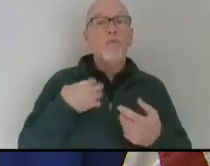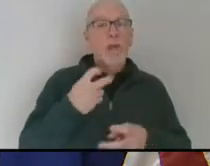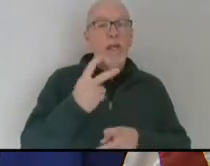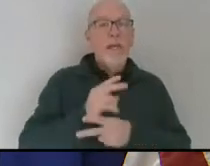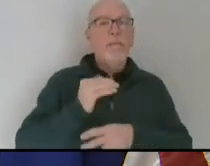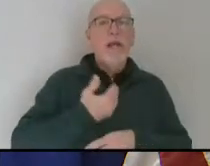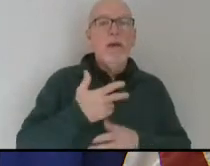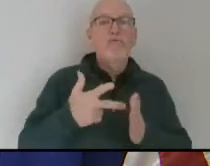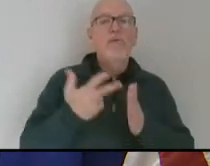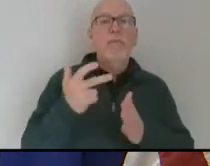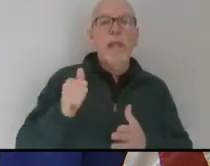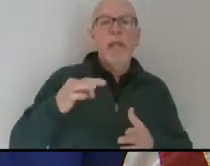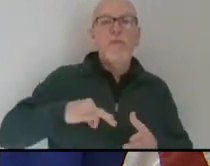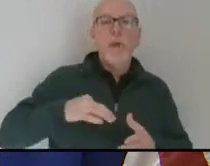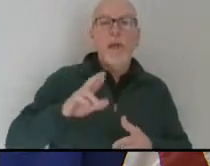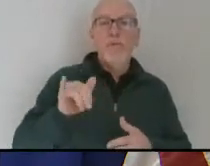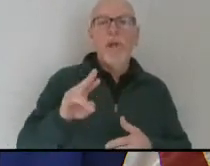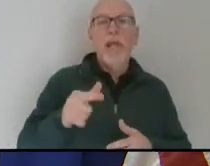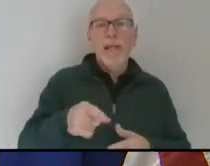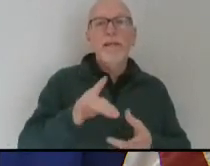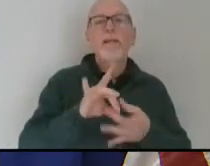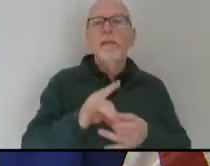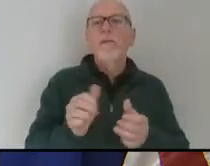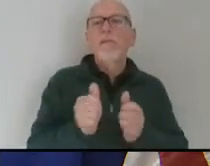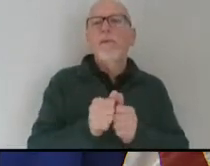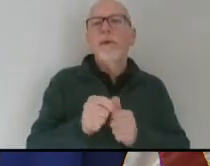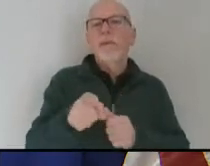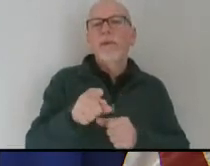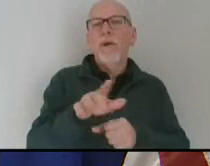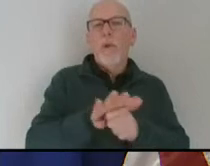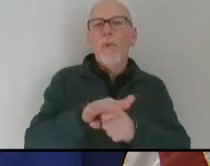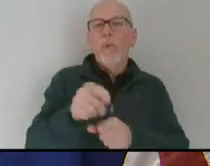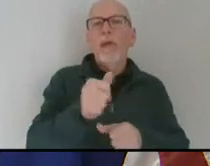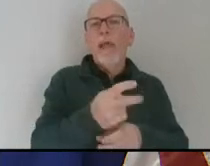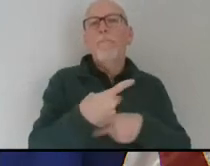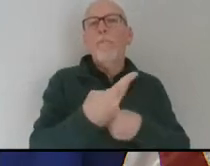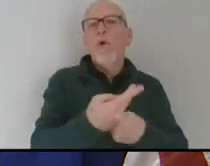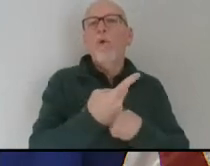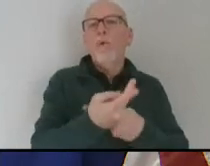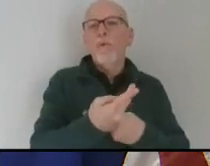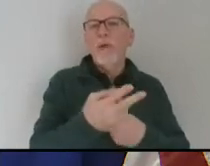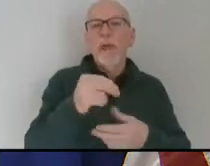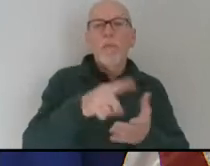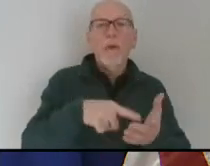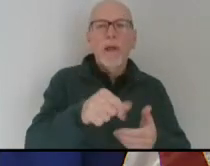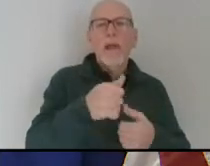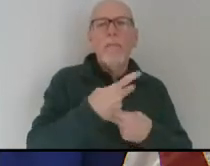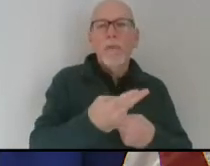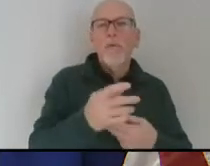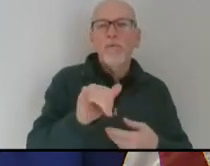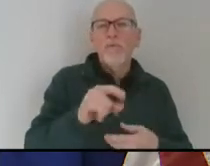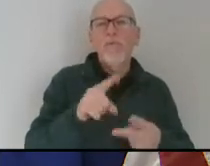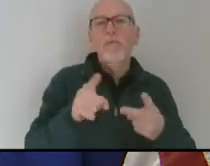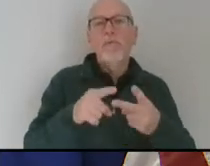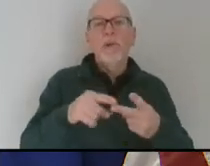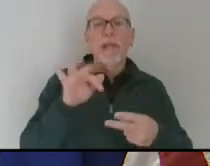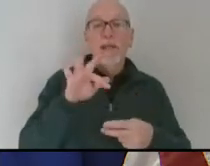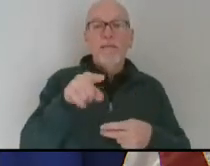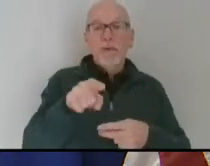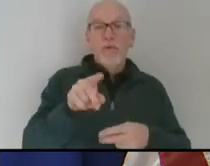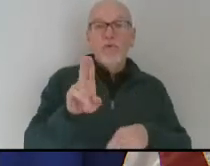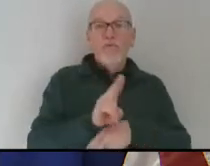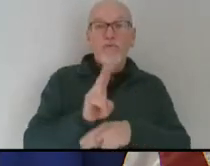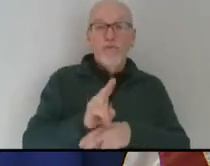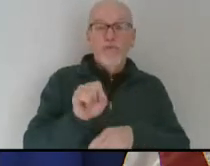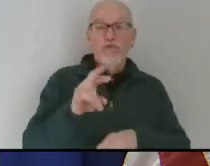credit rating. It has a lot to do with locals being able to borrow and at the rates they're able to borrow at as well. 2, when you dip into a